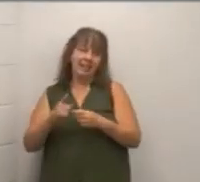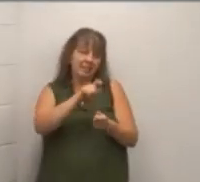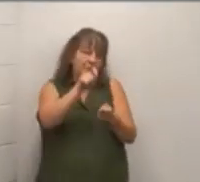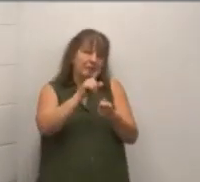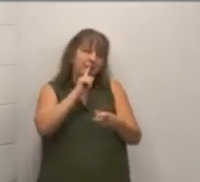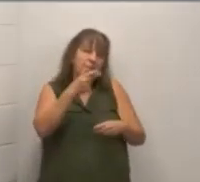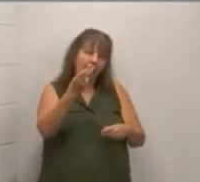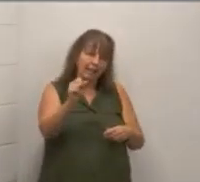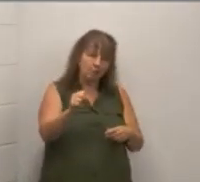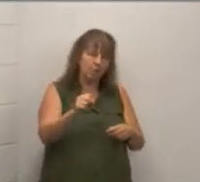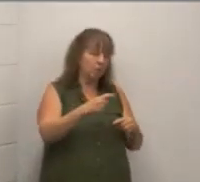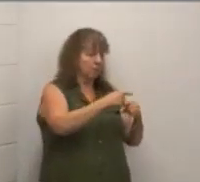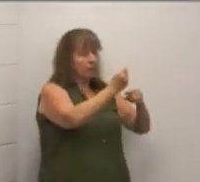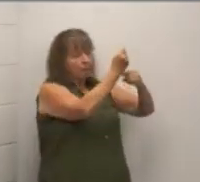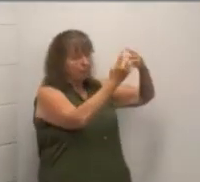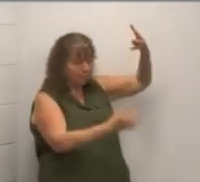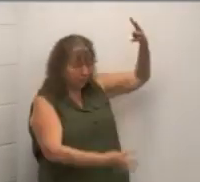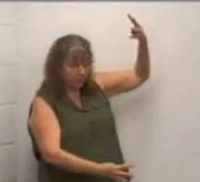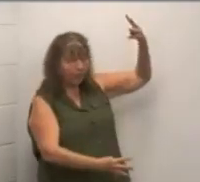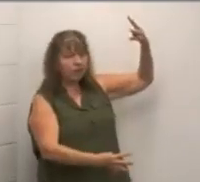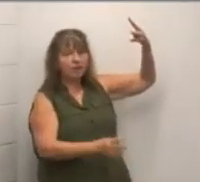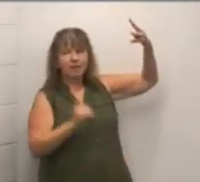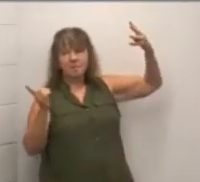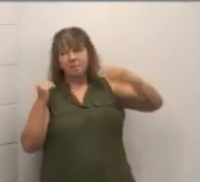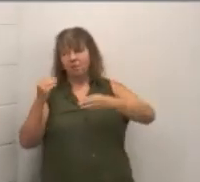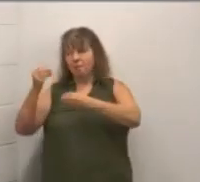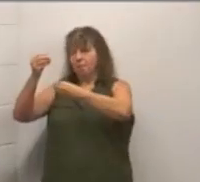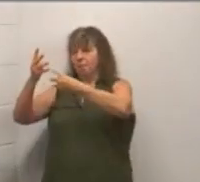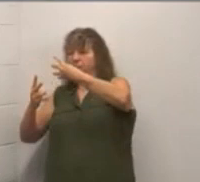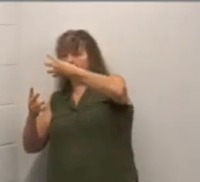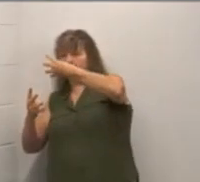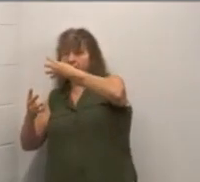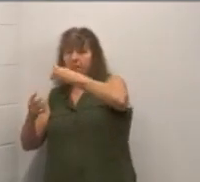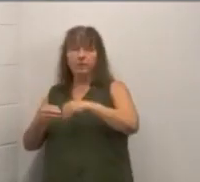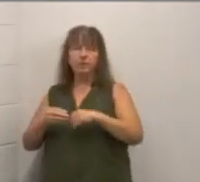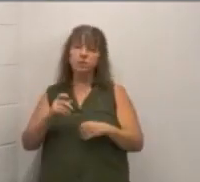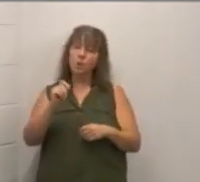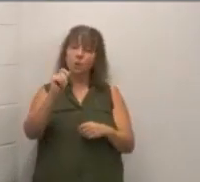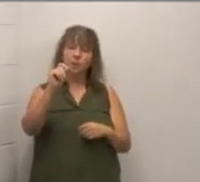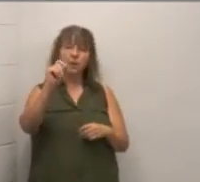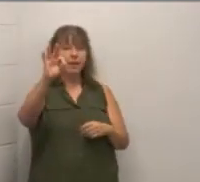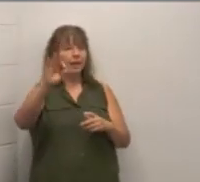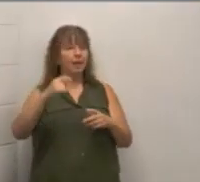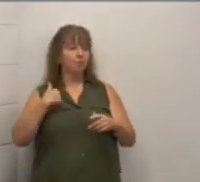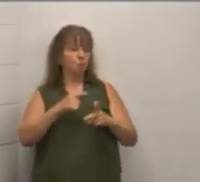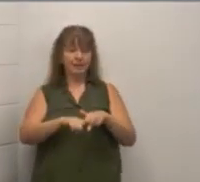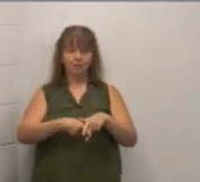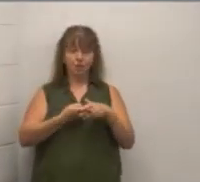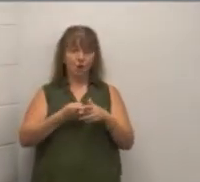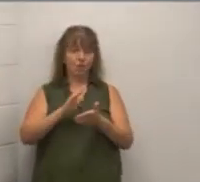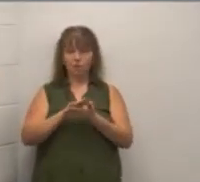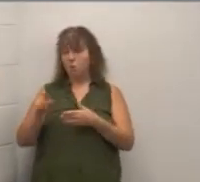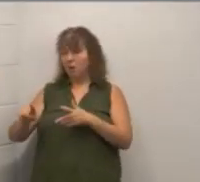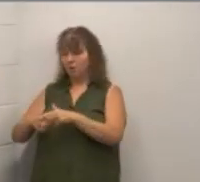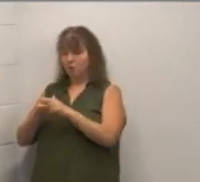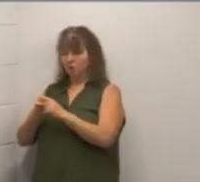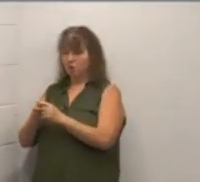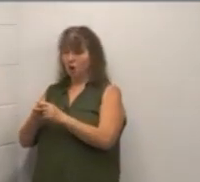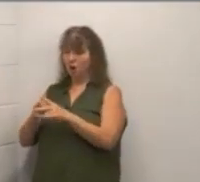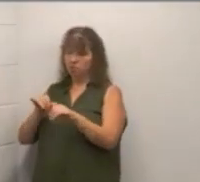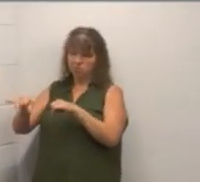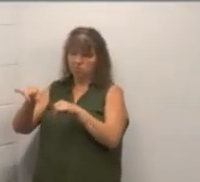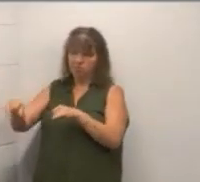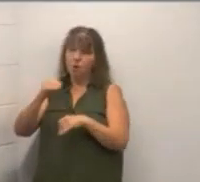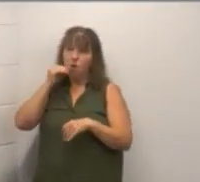level. As if we start the year and then, let's say, you start in remote and then